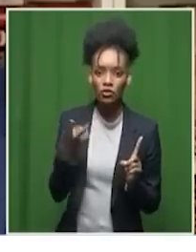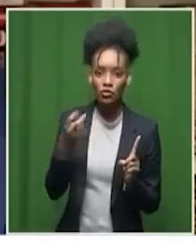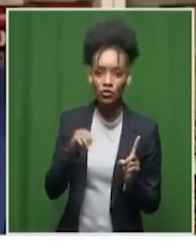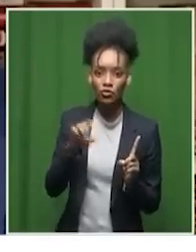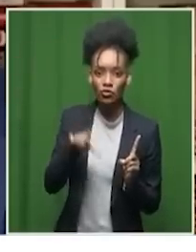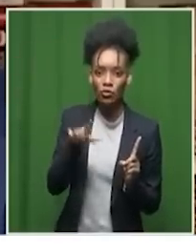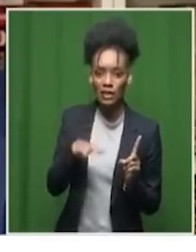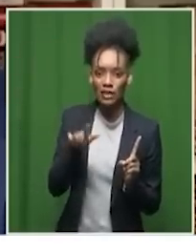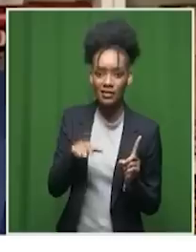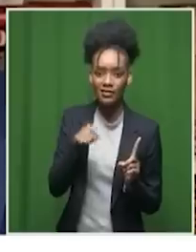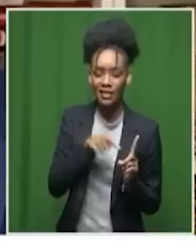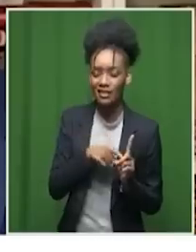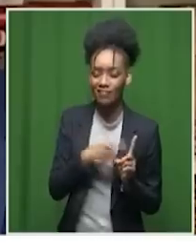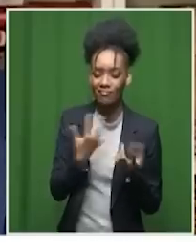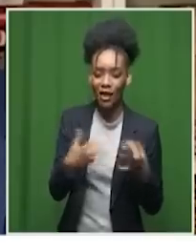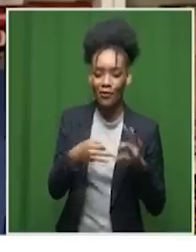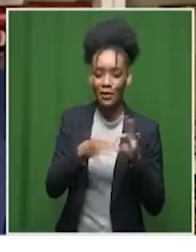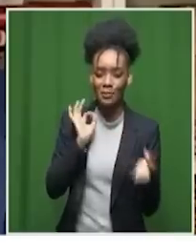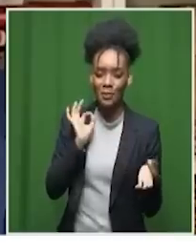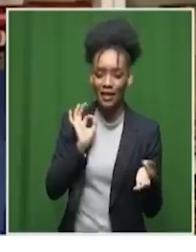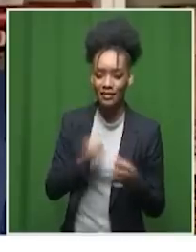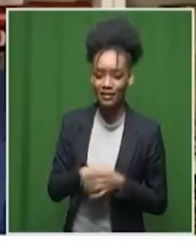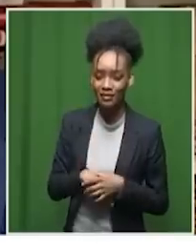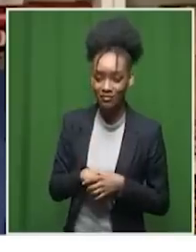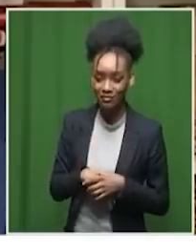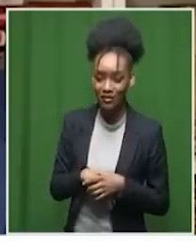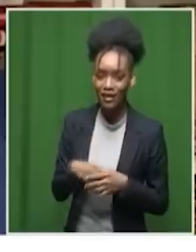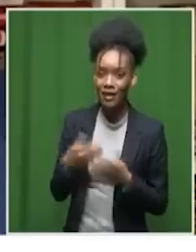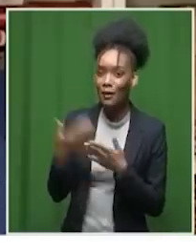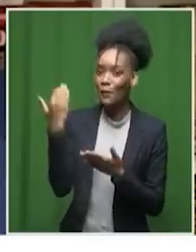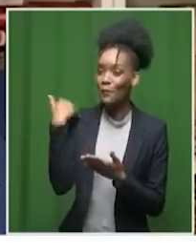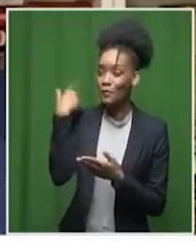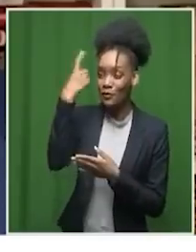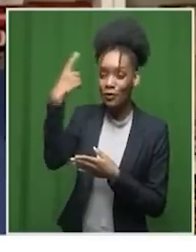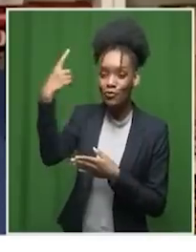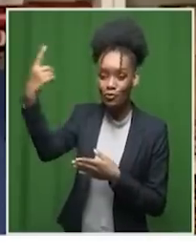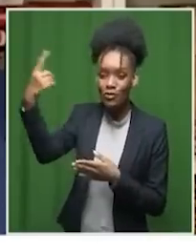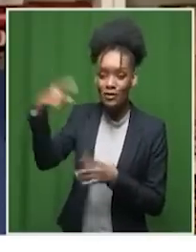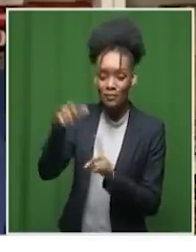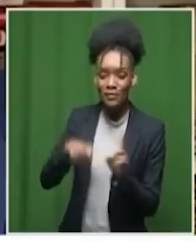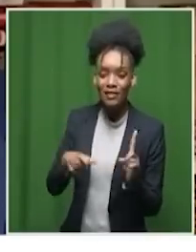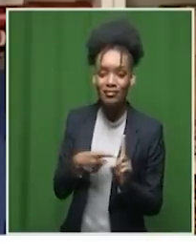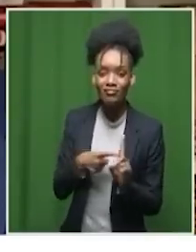his sell-by date. So, he was the dream candidate. Why?